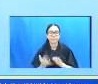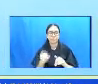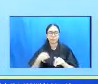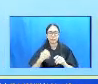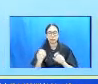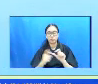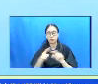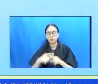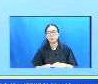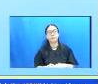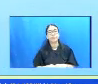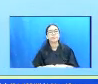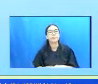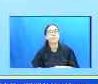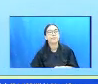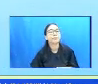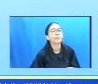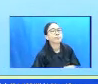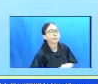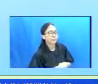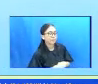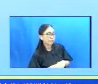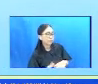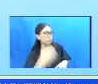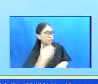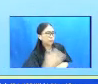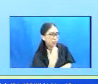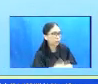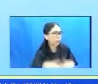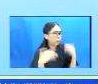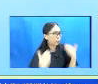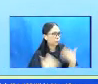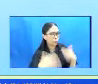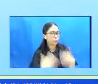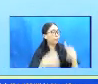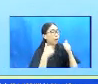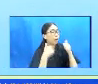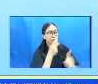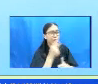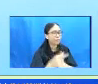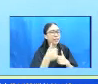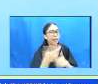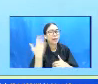catchphrases as well. So what you're saying is that it's crucial that CSOs make